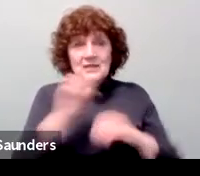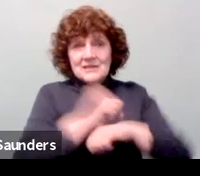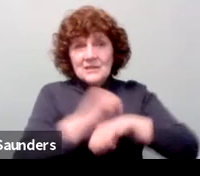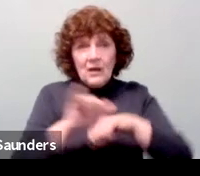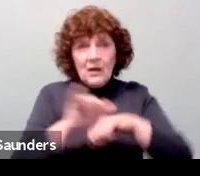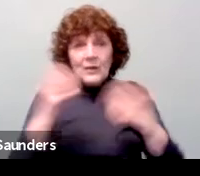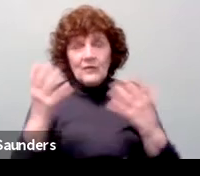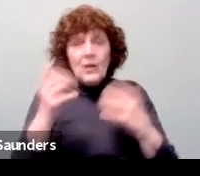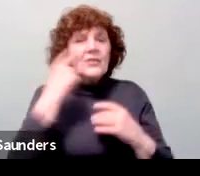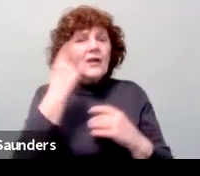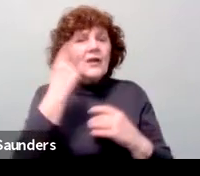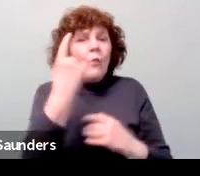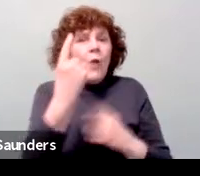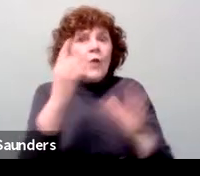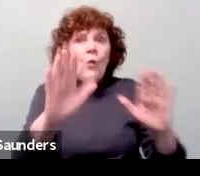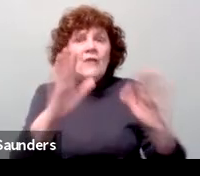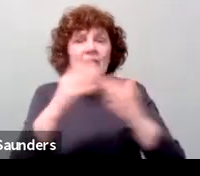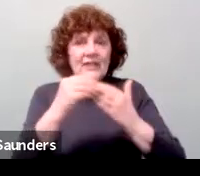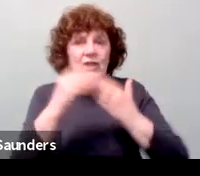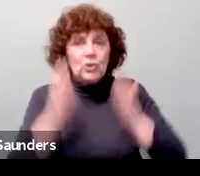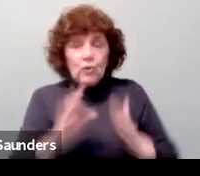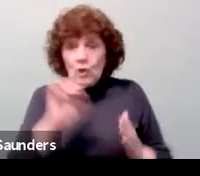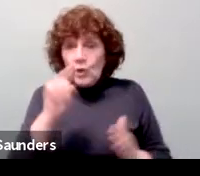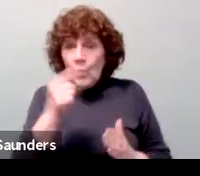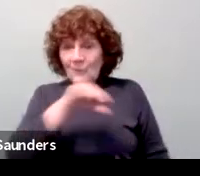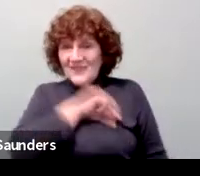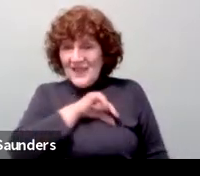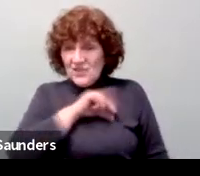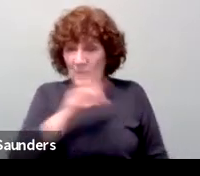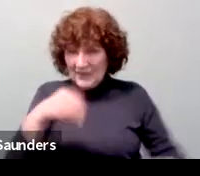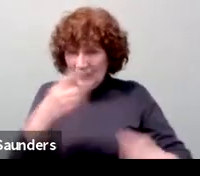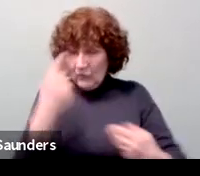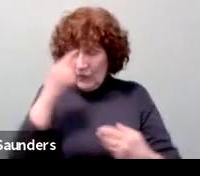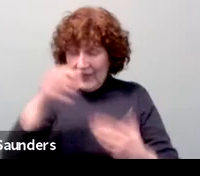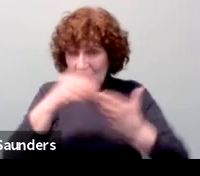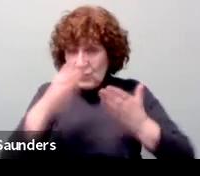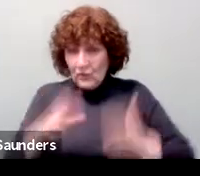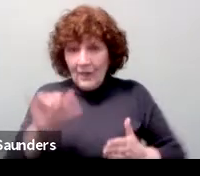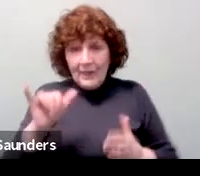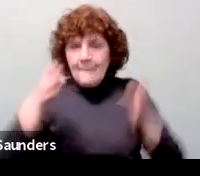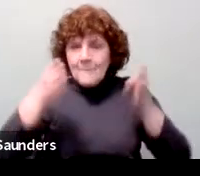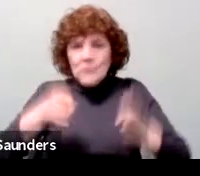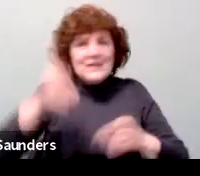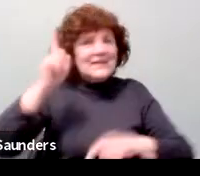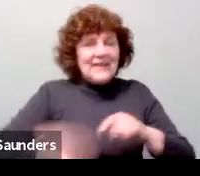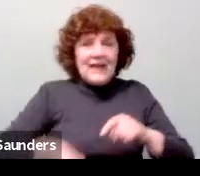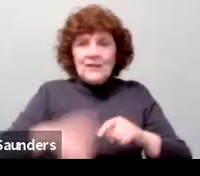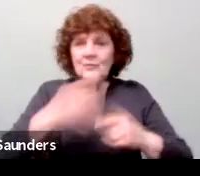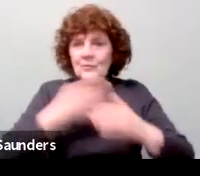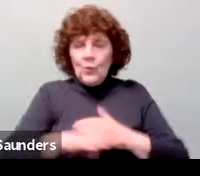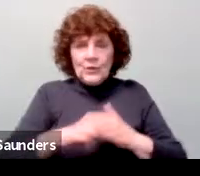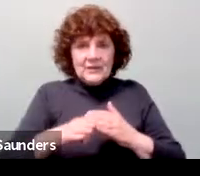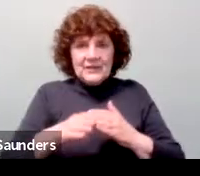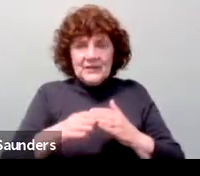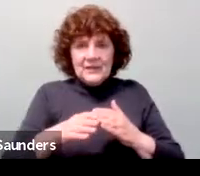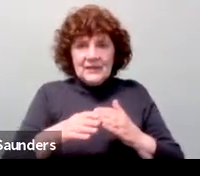and the only qualification I'm going to give you to that great leader is that they can't have been born and bred here for the example to